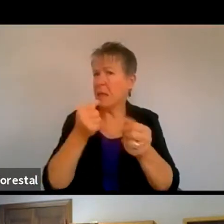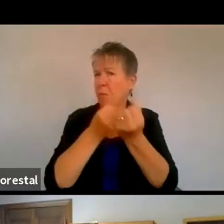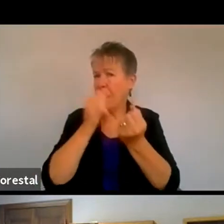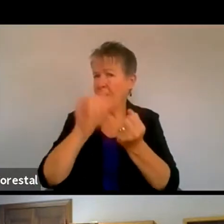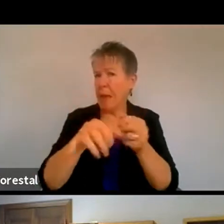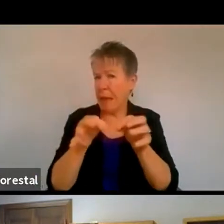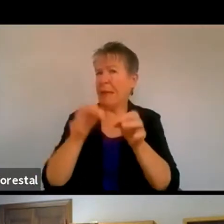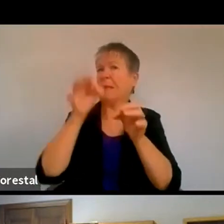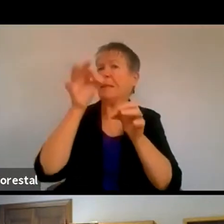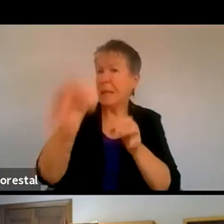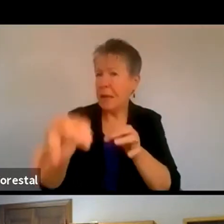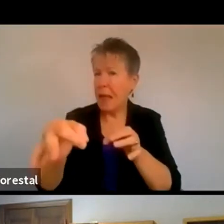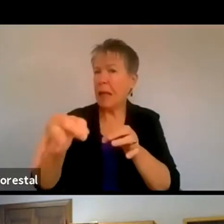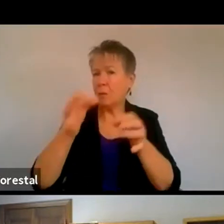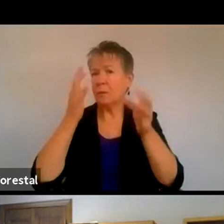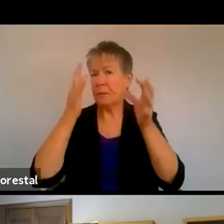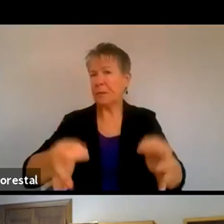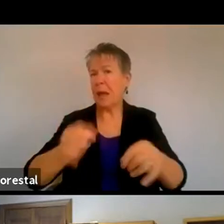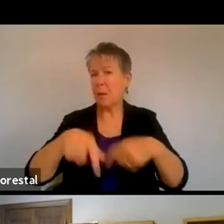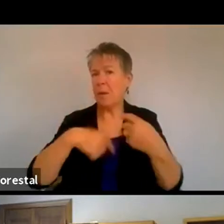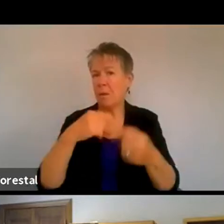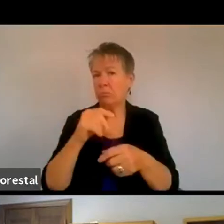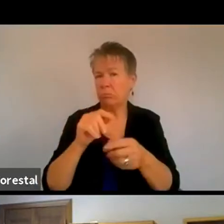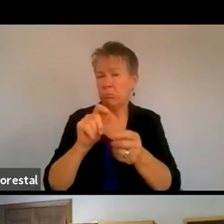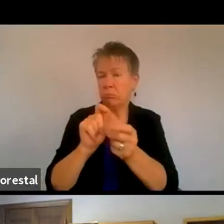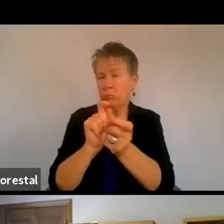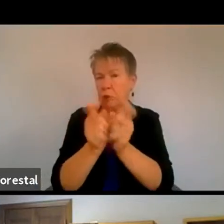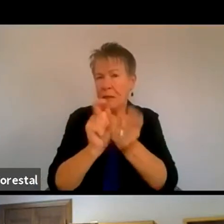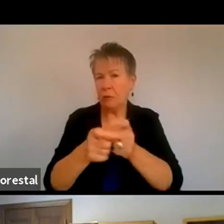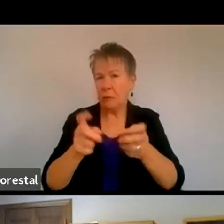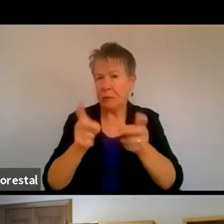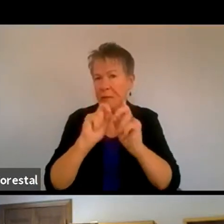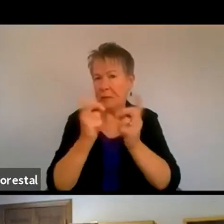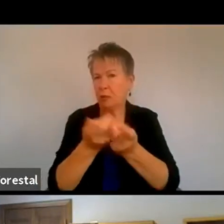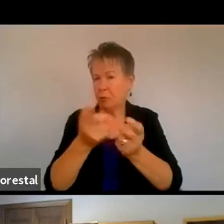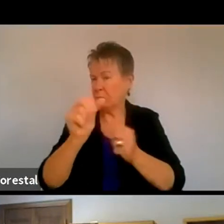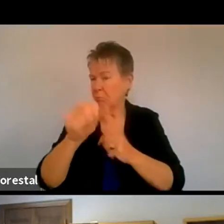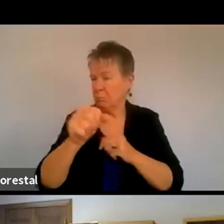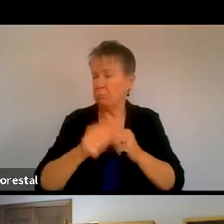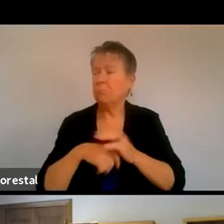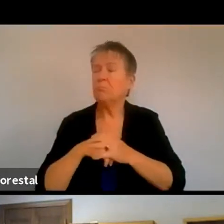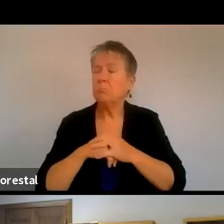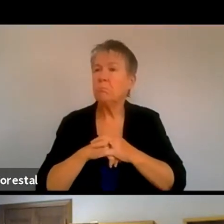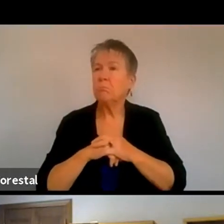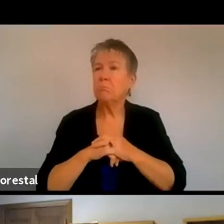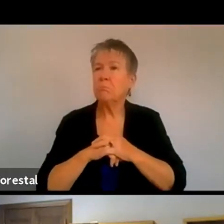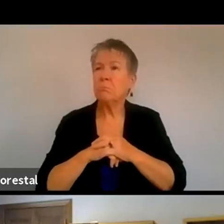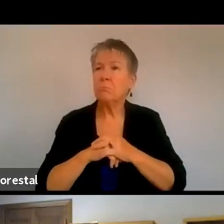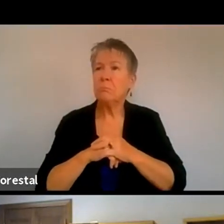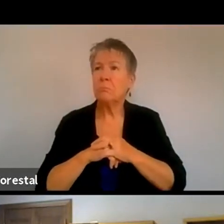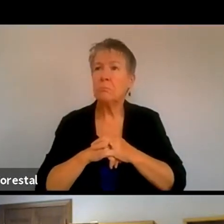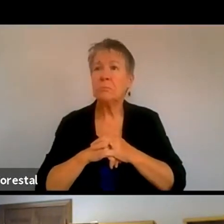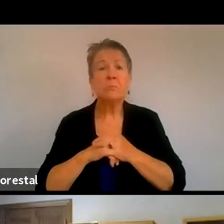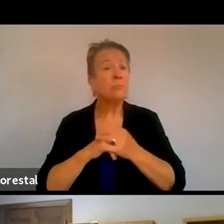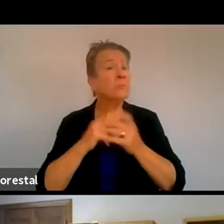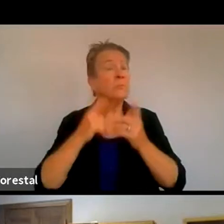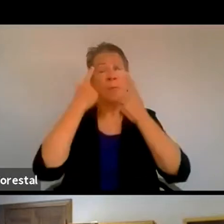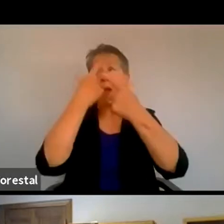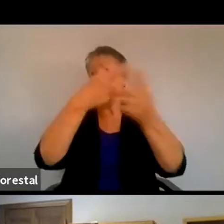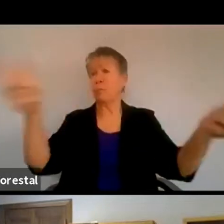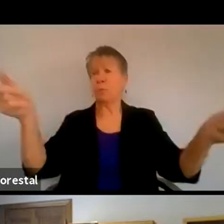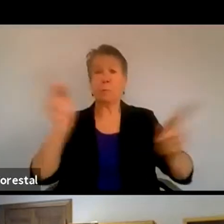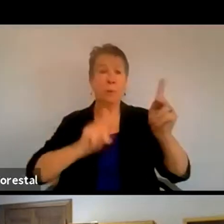what the voters decide, then that's, we'll do everything we need to do as a state government. On this one,